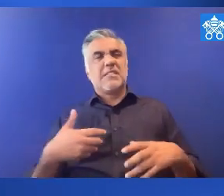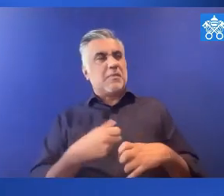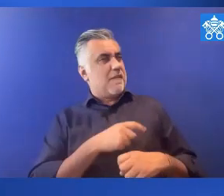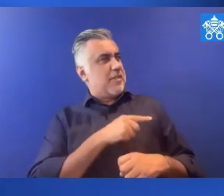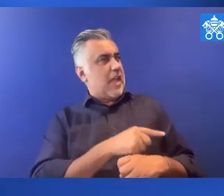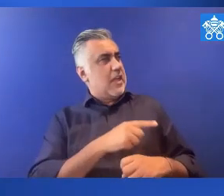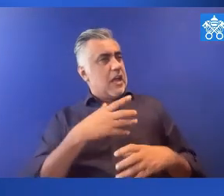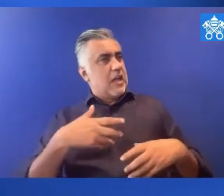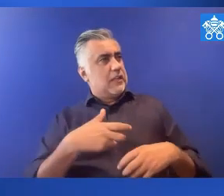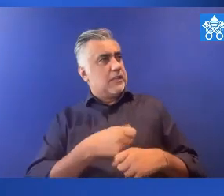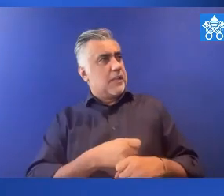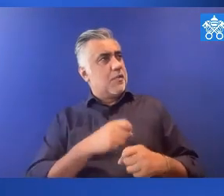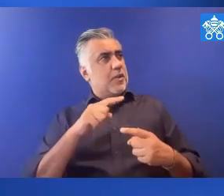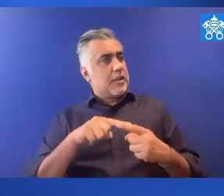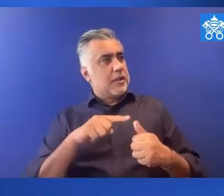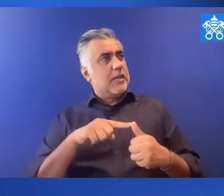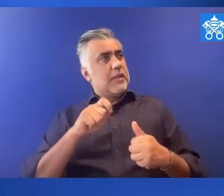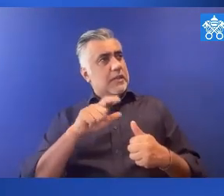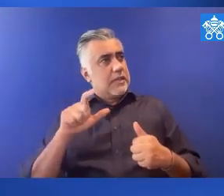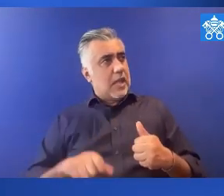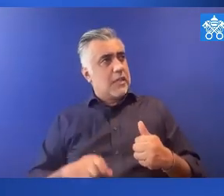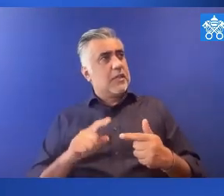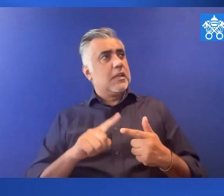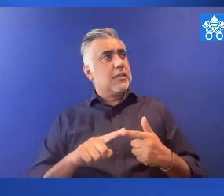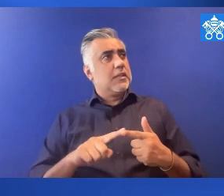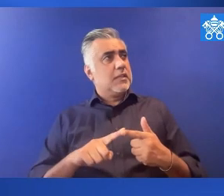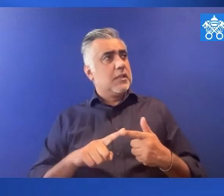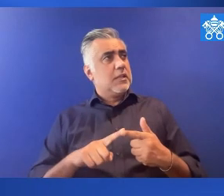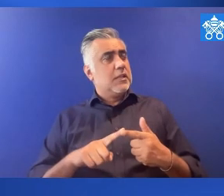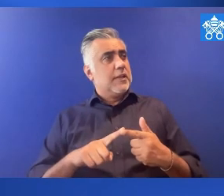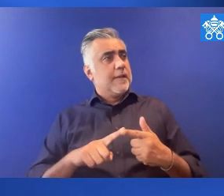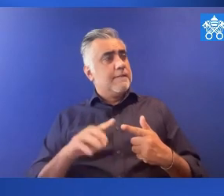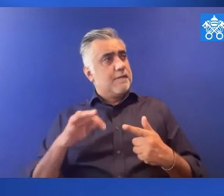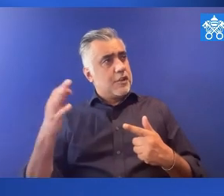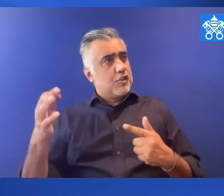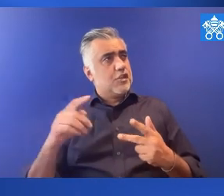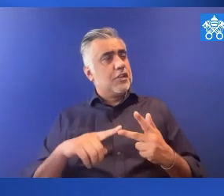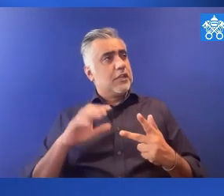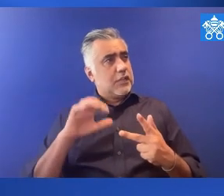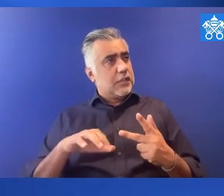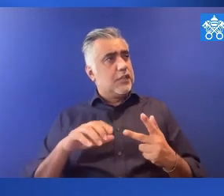be summaries of that catechesis will be made in Italian,